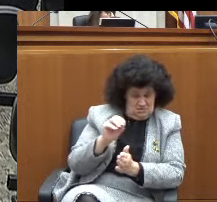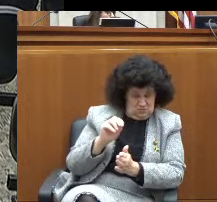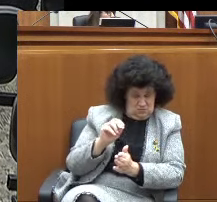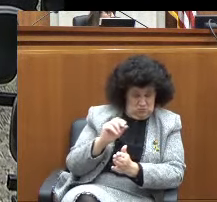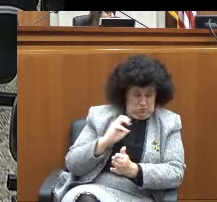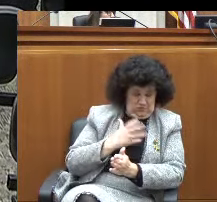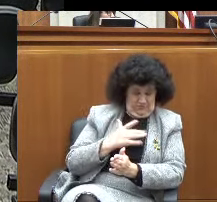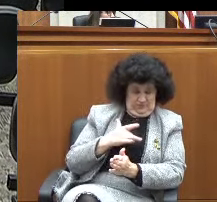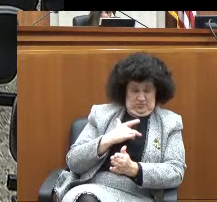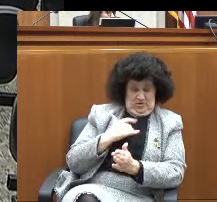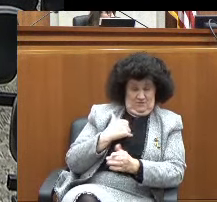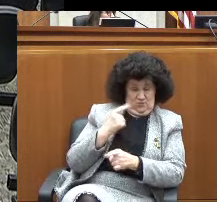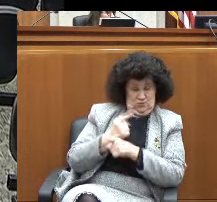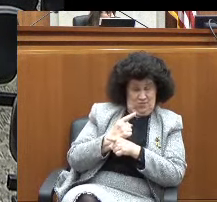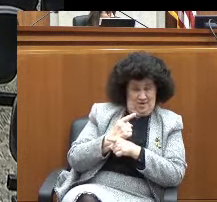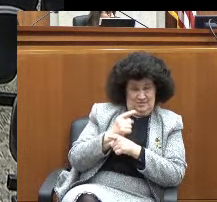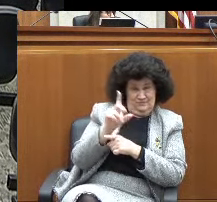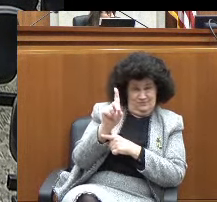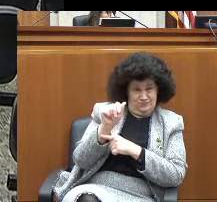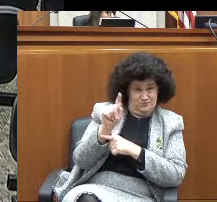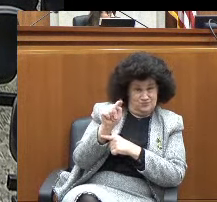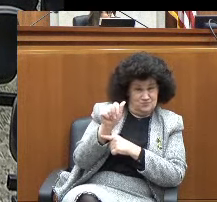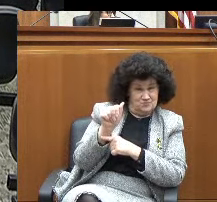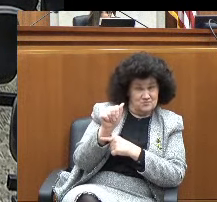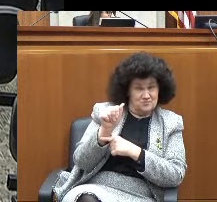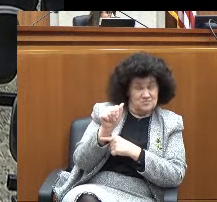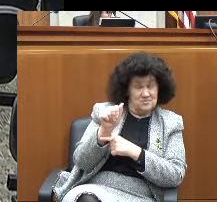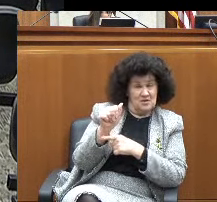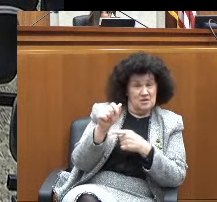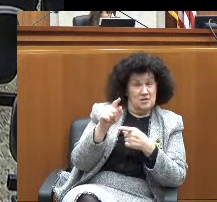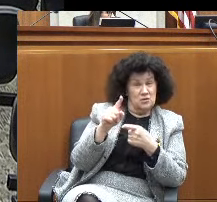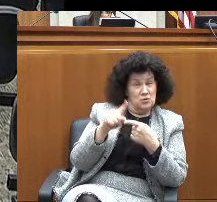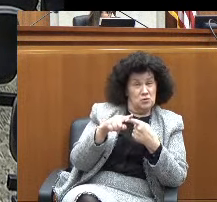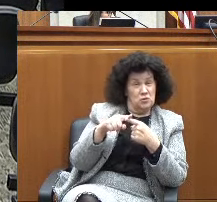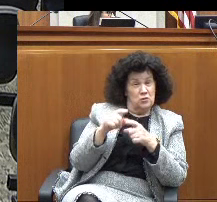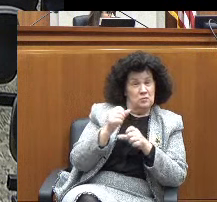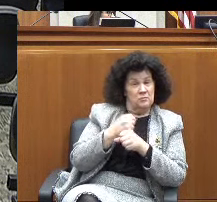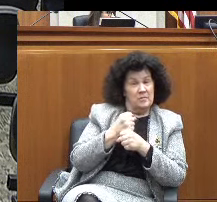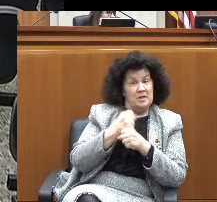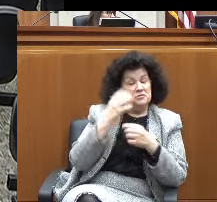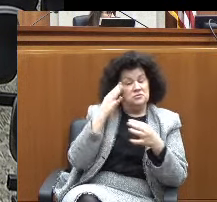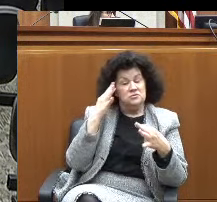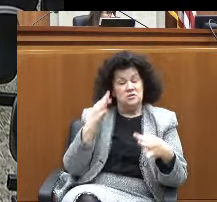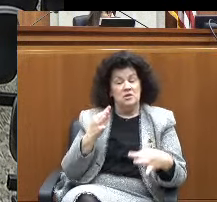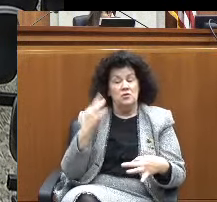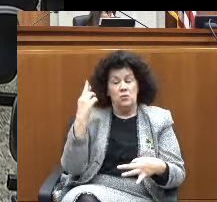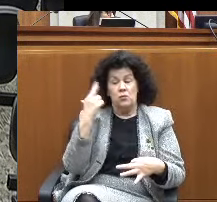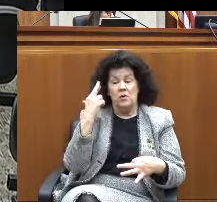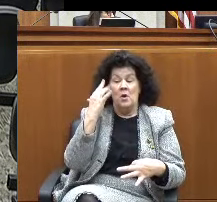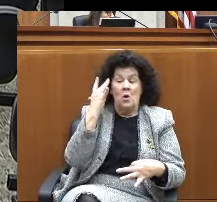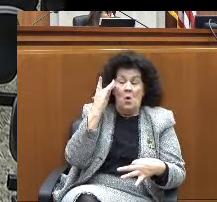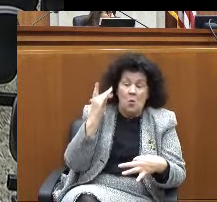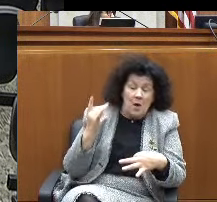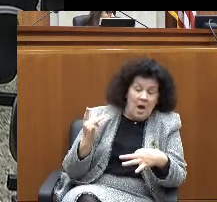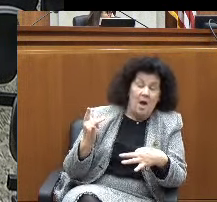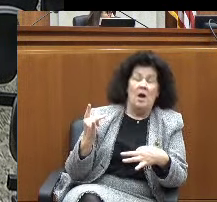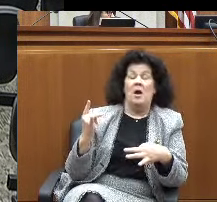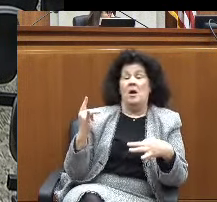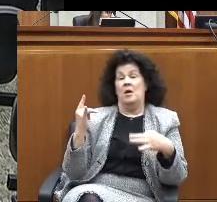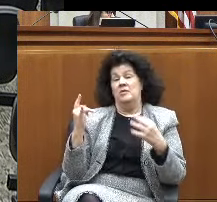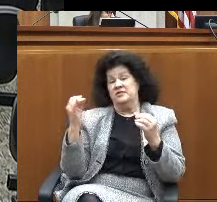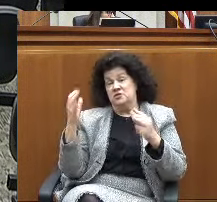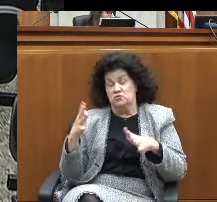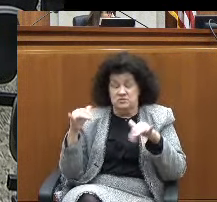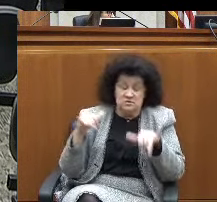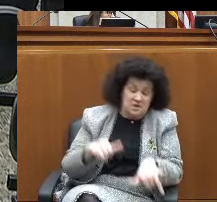to actually have and make informed insights about why teachers are staying or not staying, and how often do we review the survey questions,